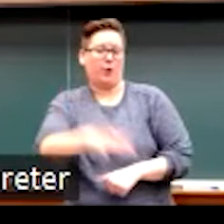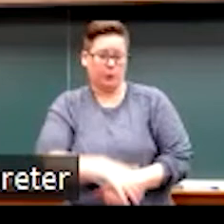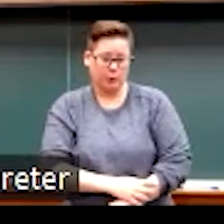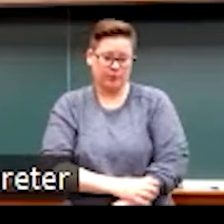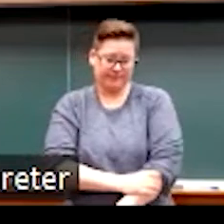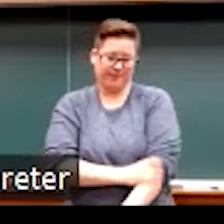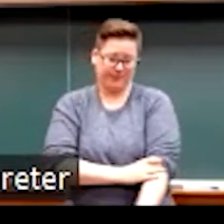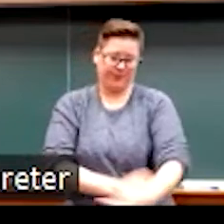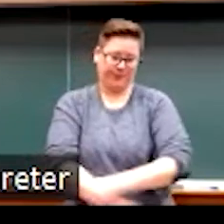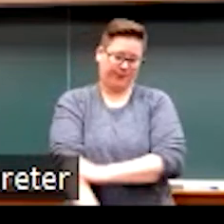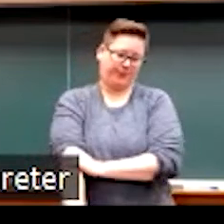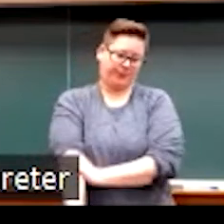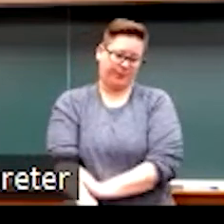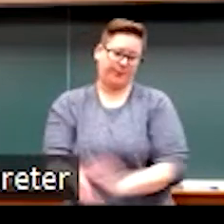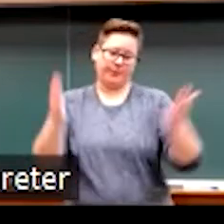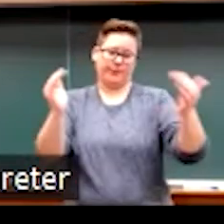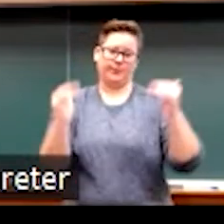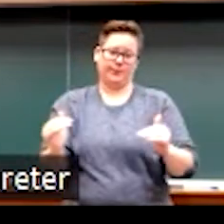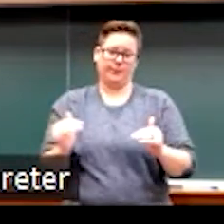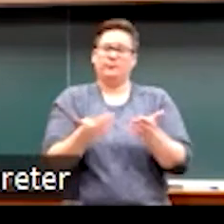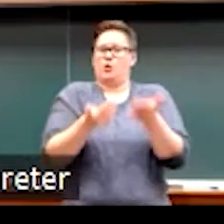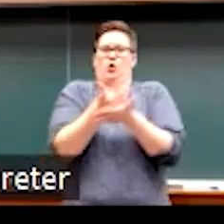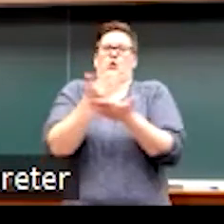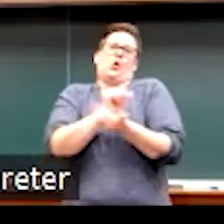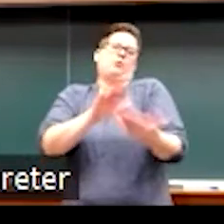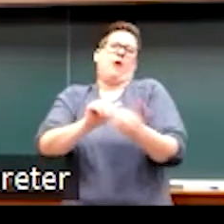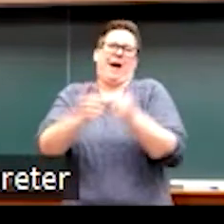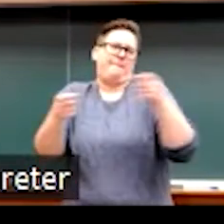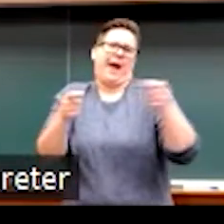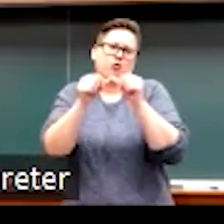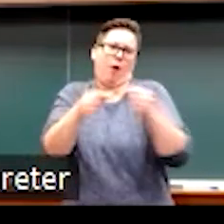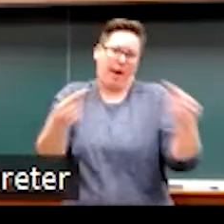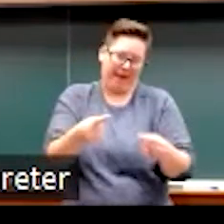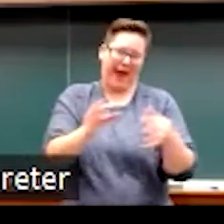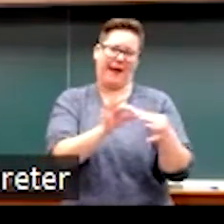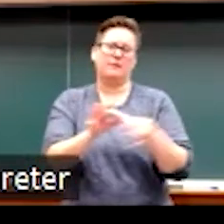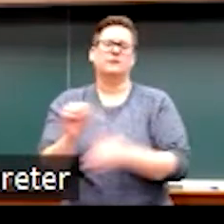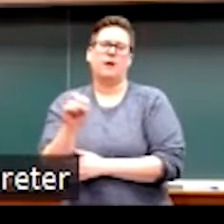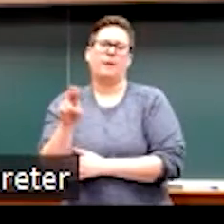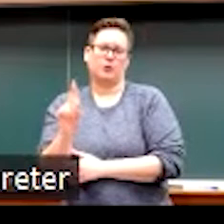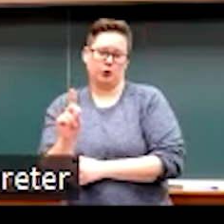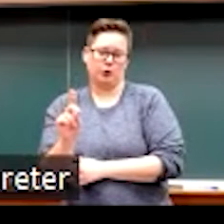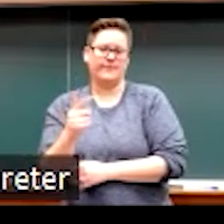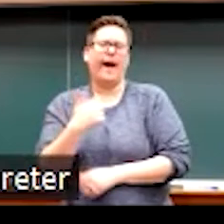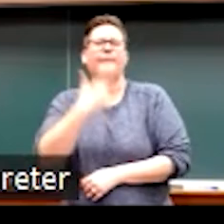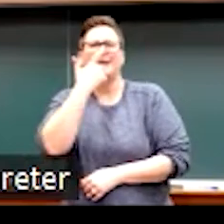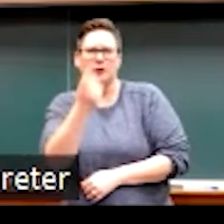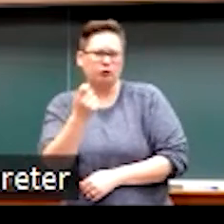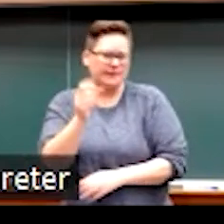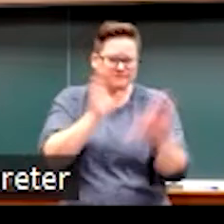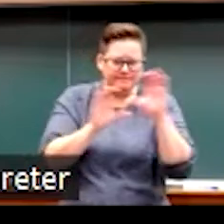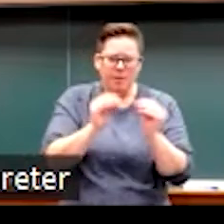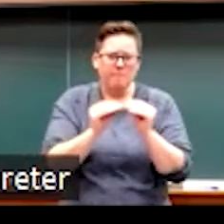you. And ultimately, emerging approaches to managing chronic pain and substance use I'm interested in exploring